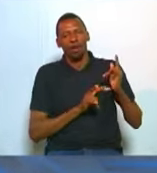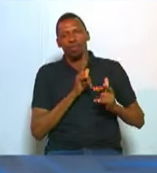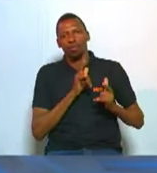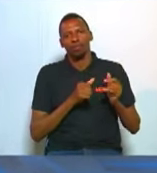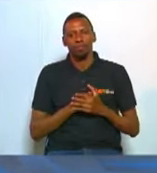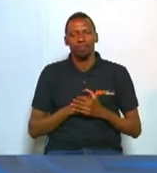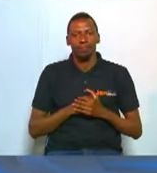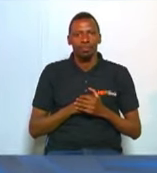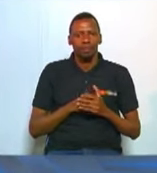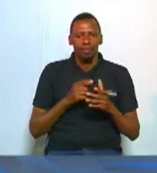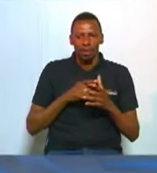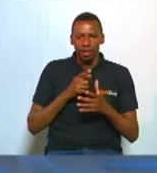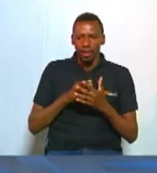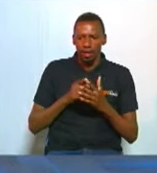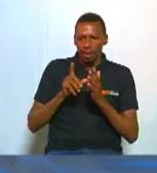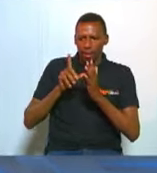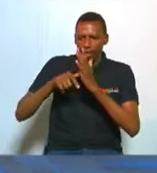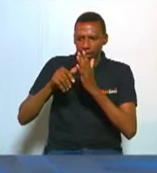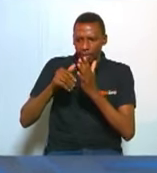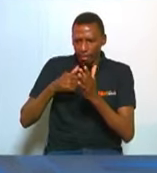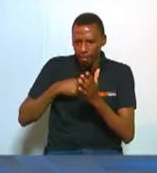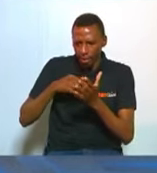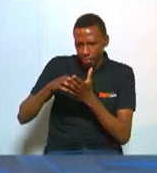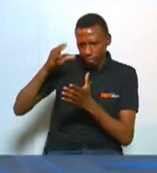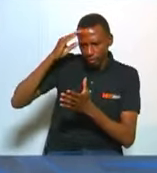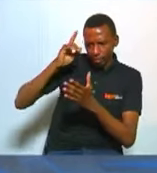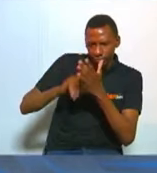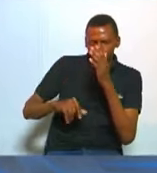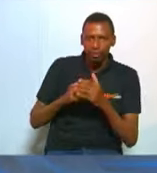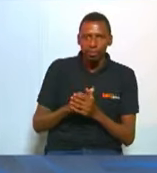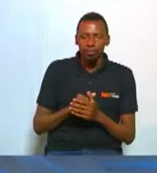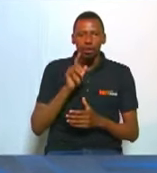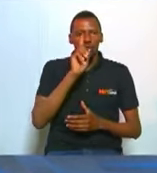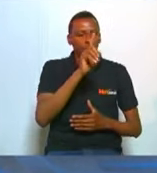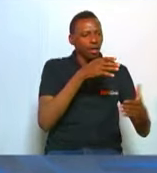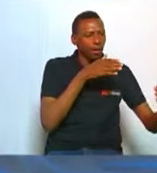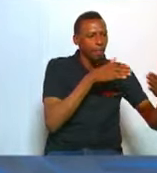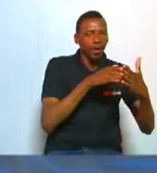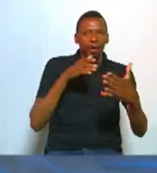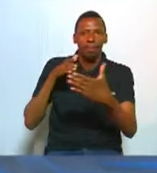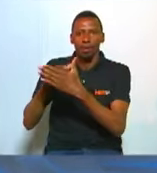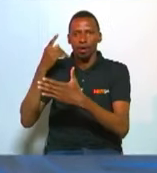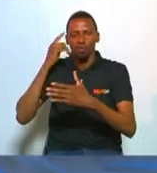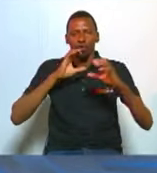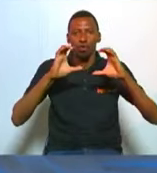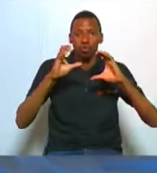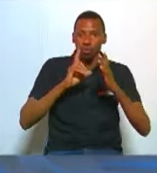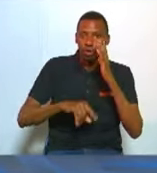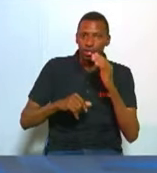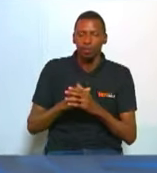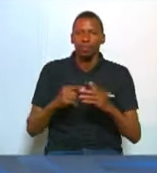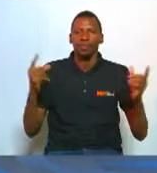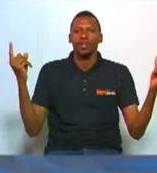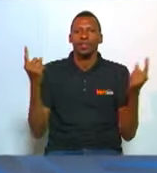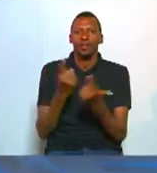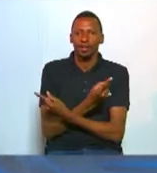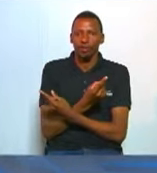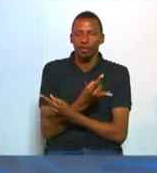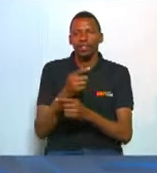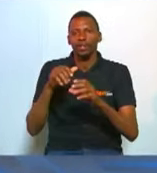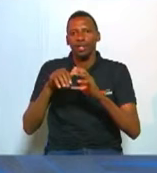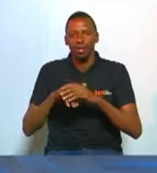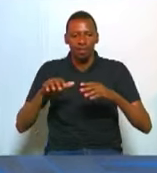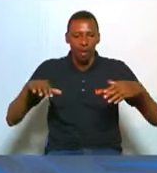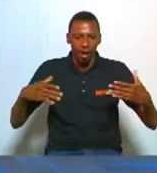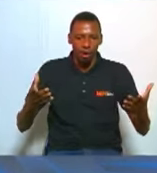And then I came to discover that one of the barriers of communication is difference in the